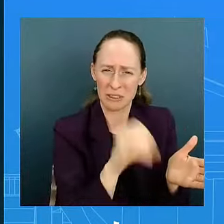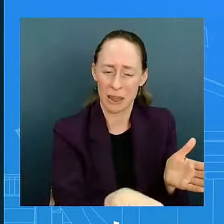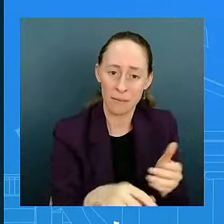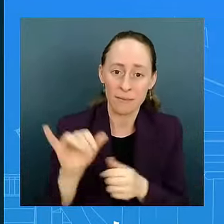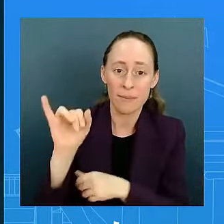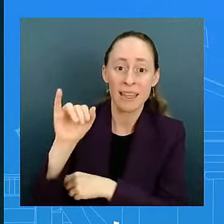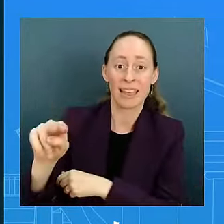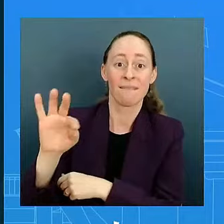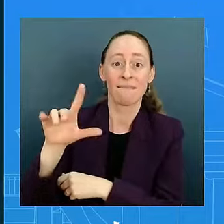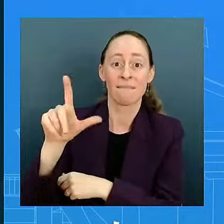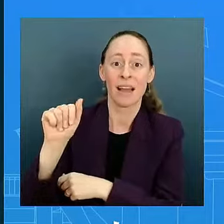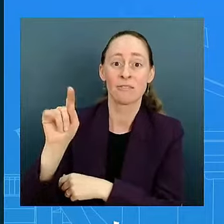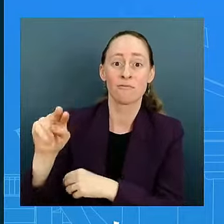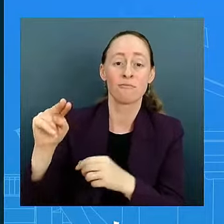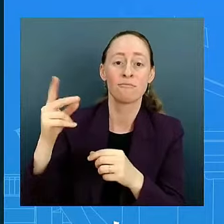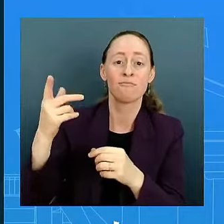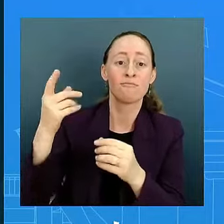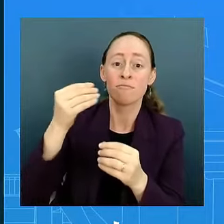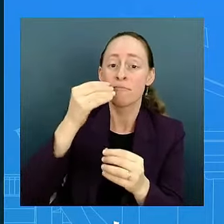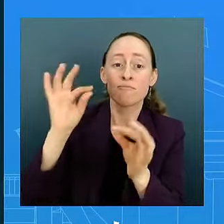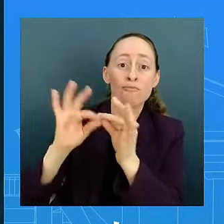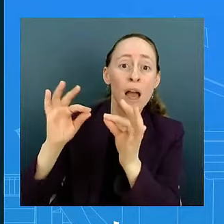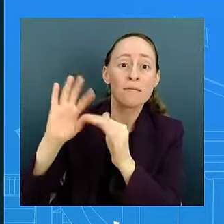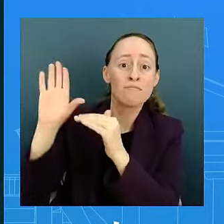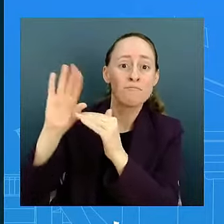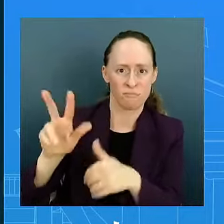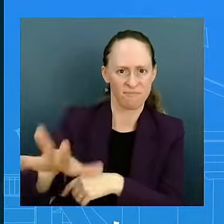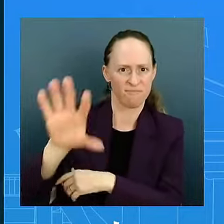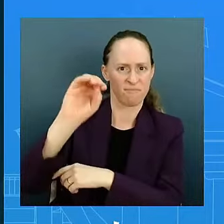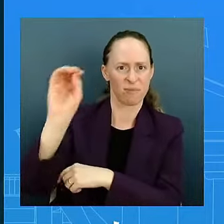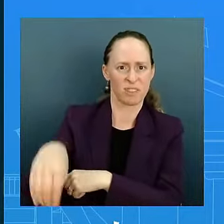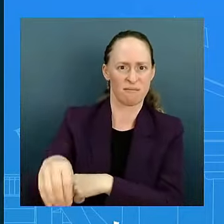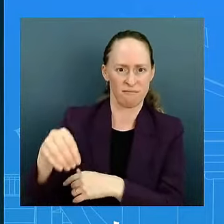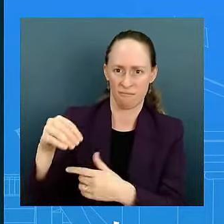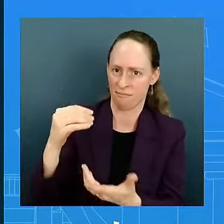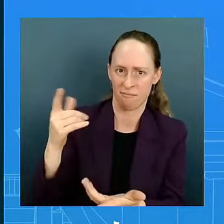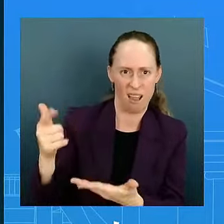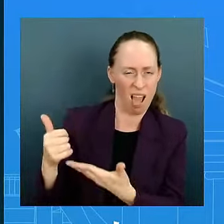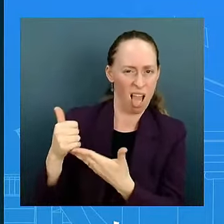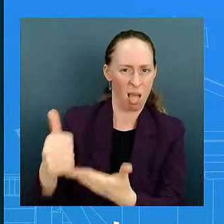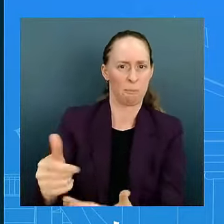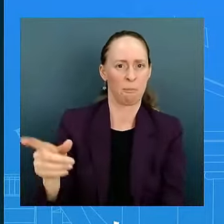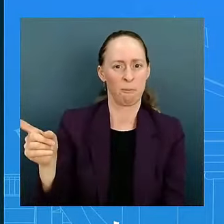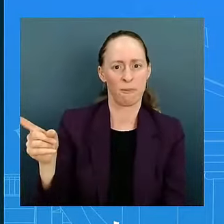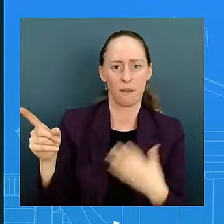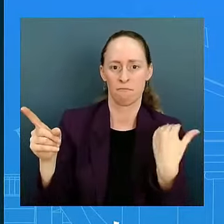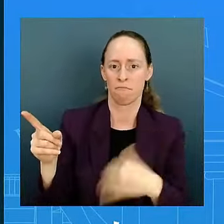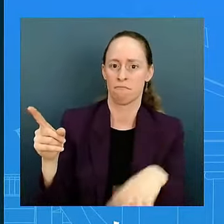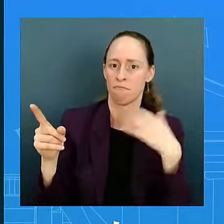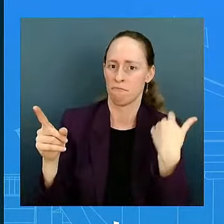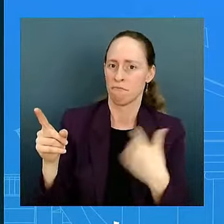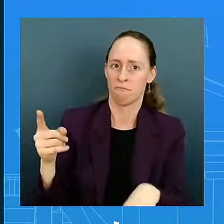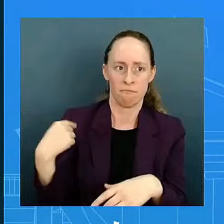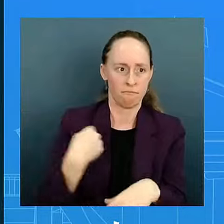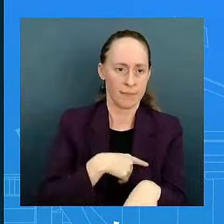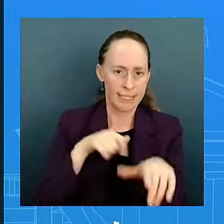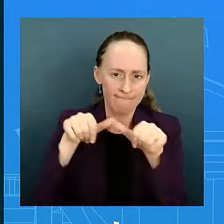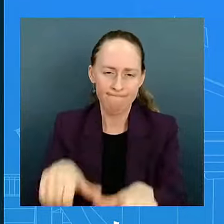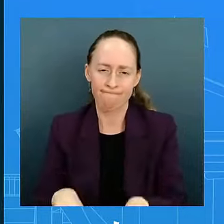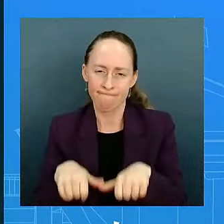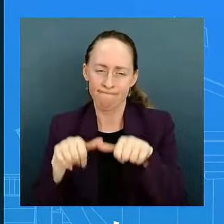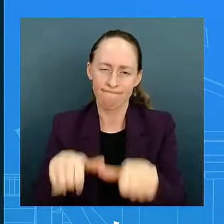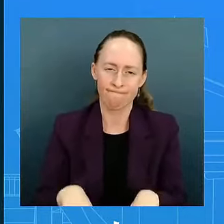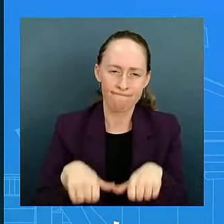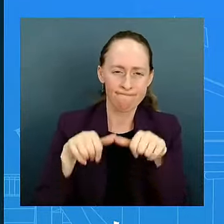we're seeing a steady and stable growth, as we have been talking about for some time, and we're seeing that. That's what we believe the jobs numbers showed us just last